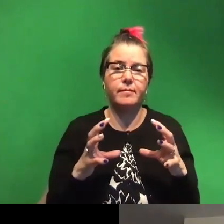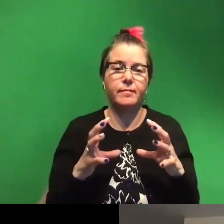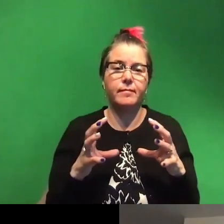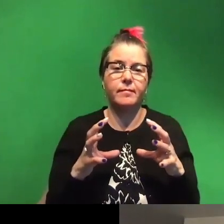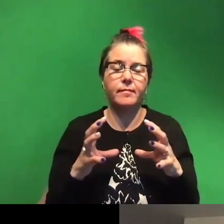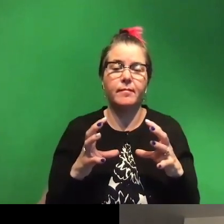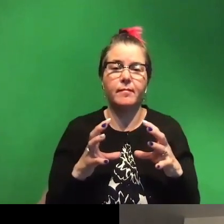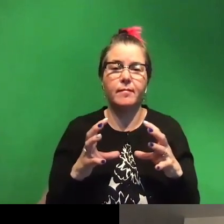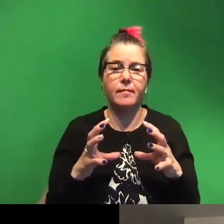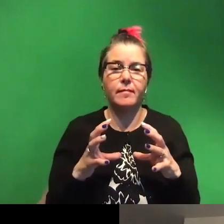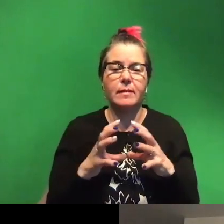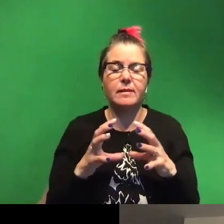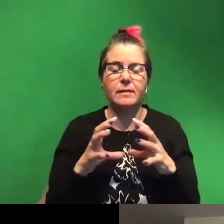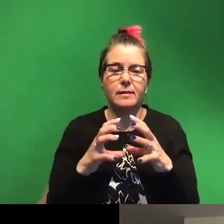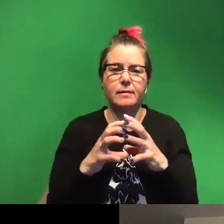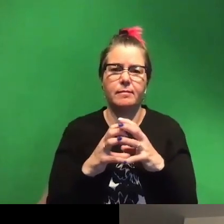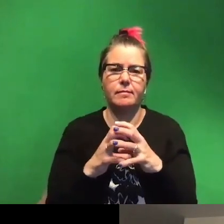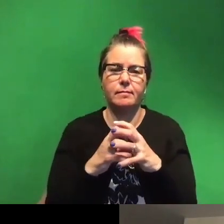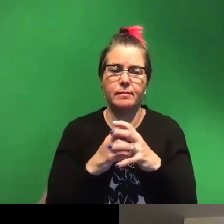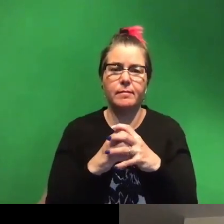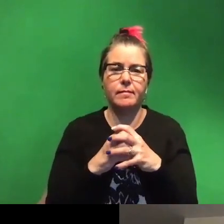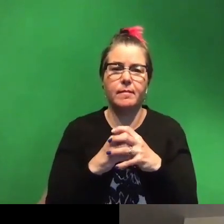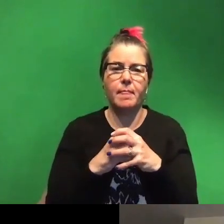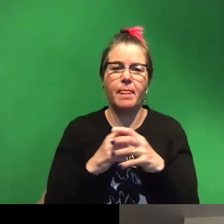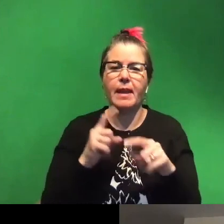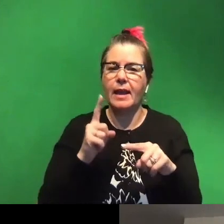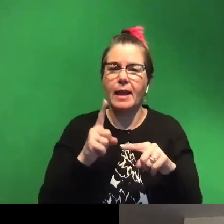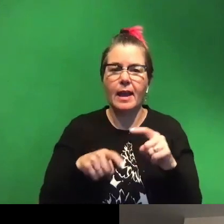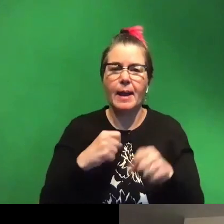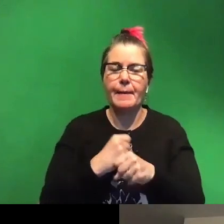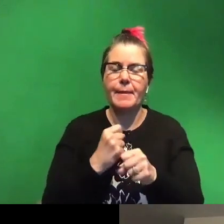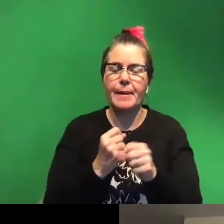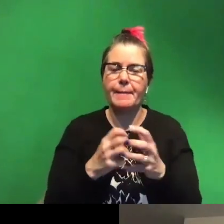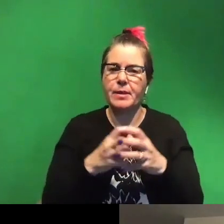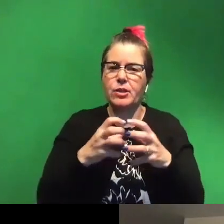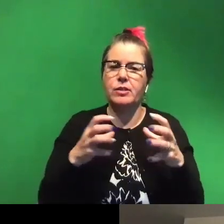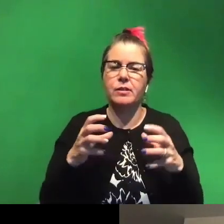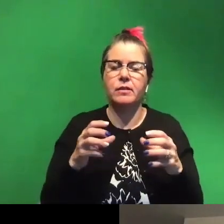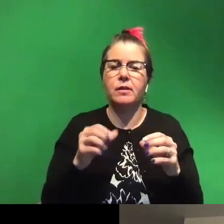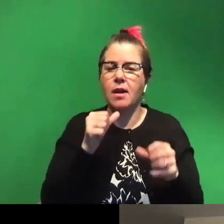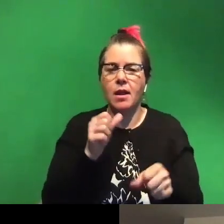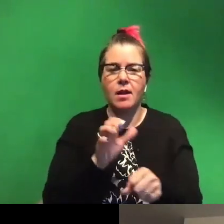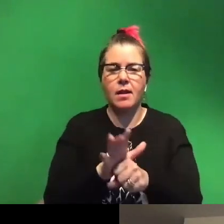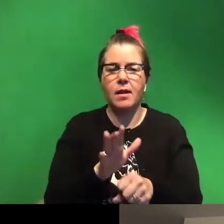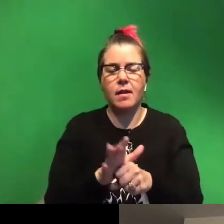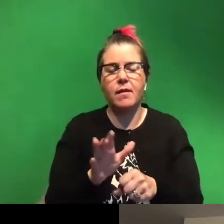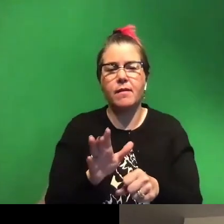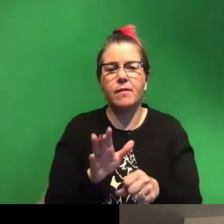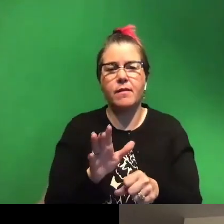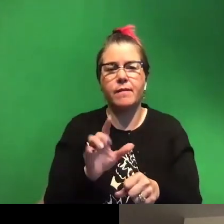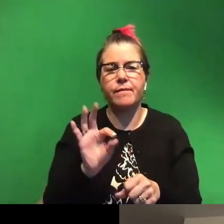close, tighter and tighter, and it cannot make it bigger. So there's no enough